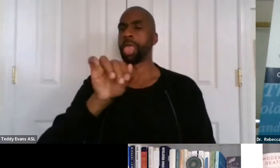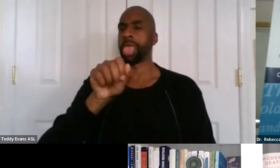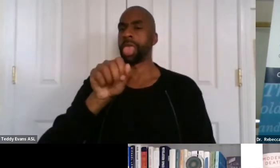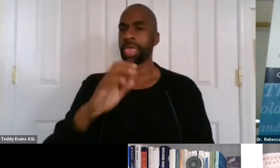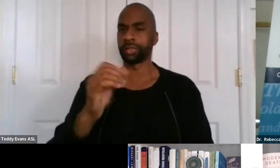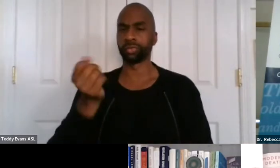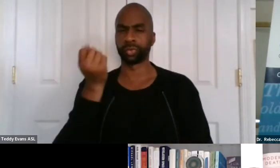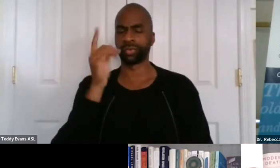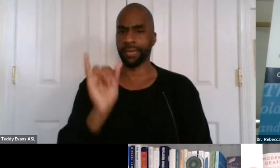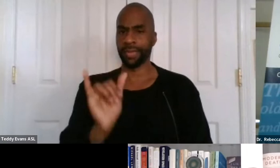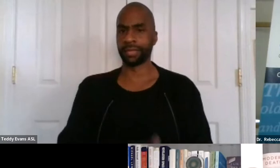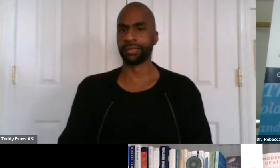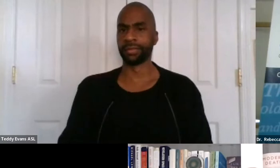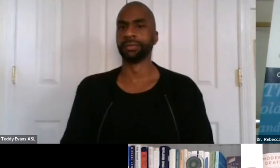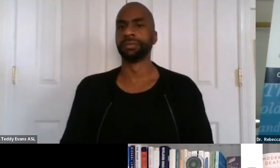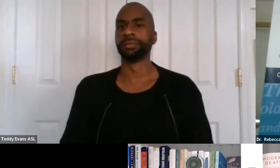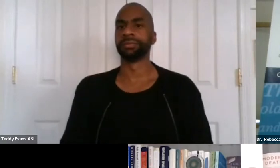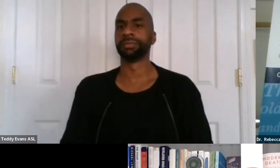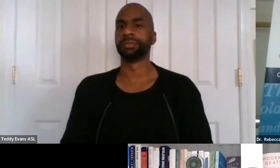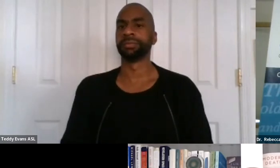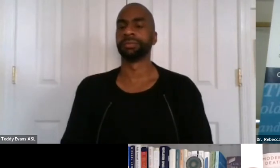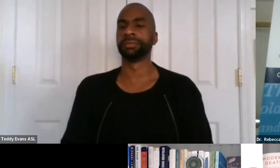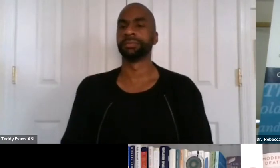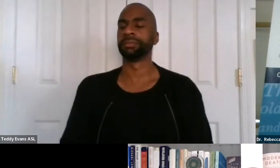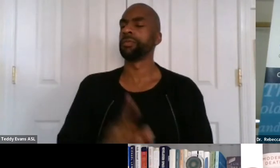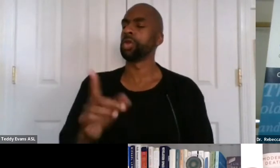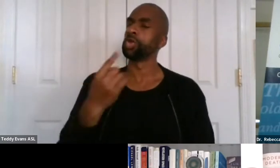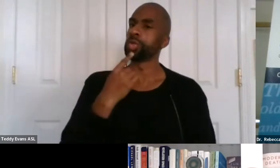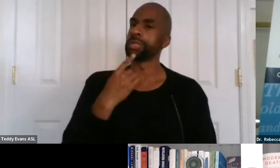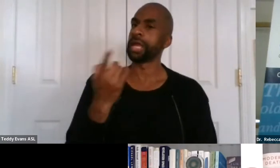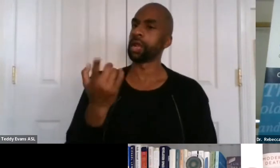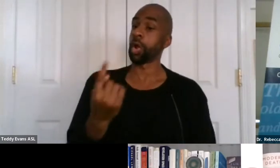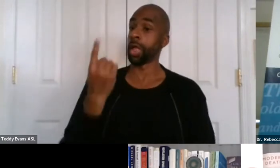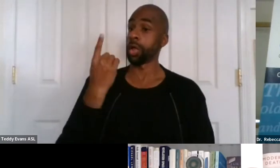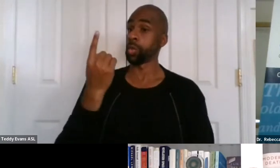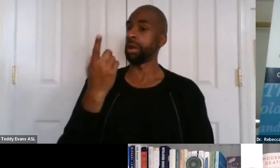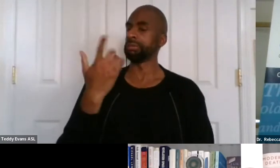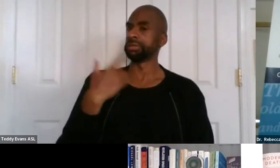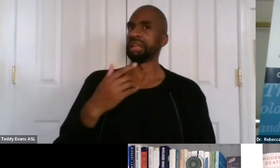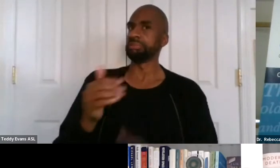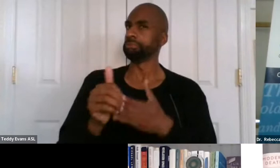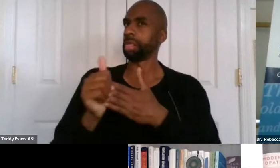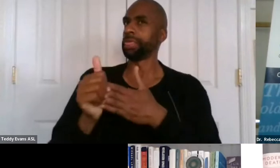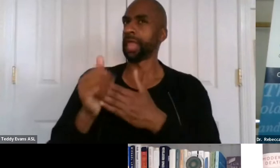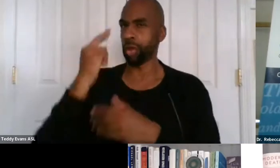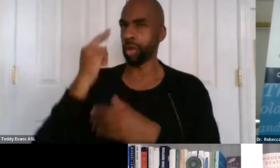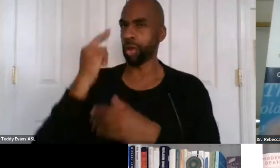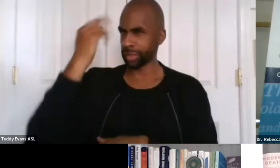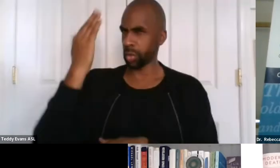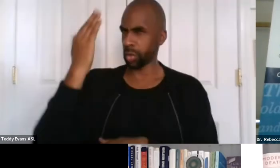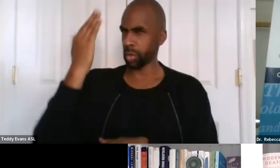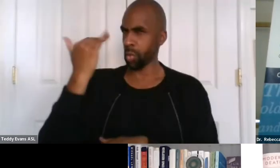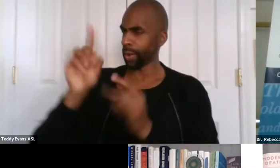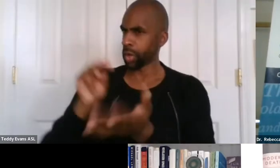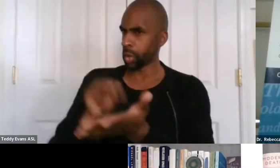So you talk a little bit about, you mentioned how pain is one of the leading reasons that people come to see physicians. And so given what